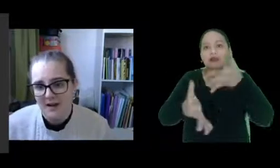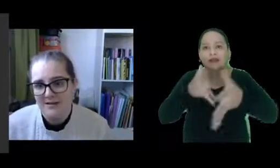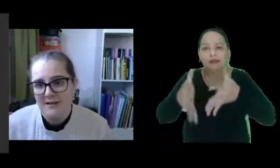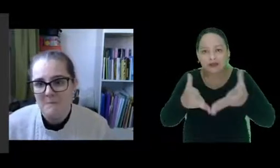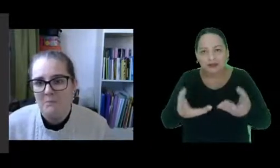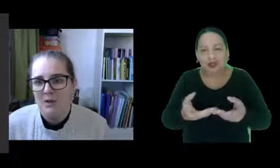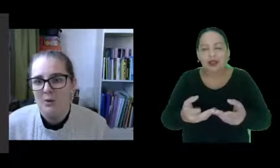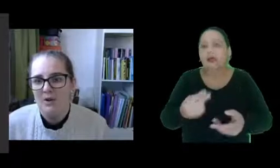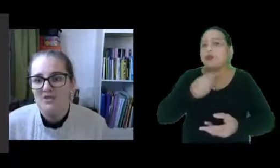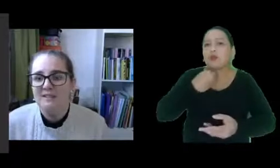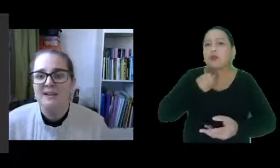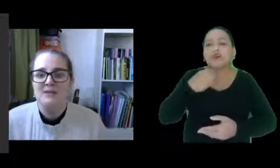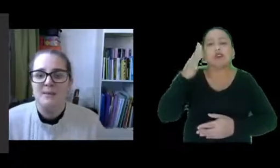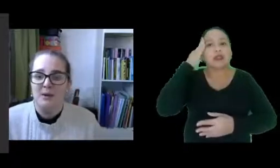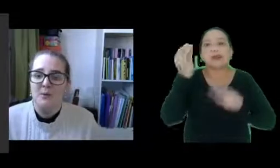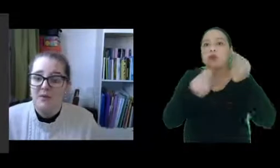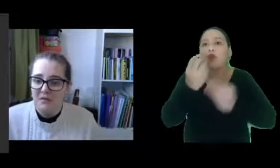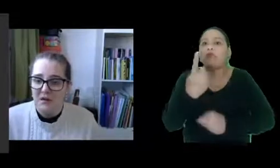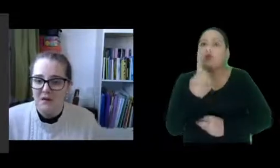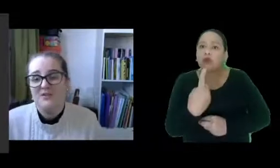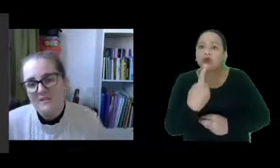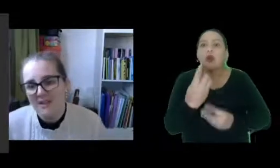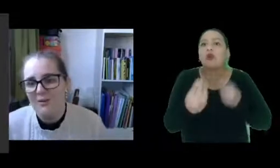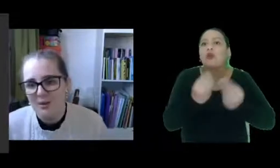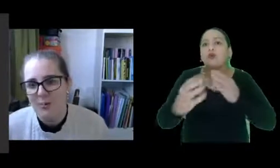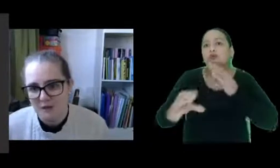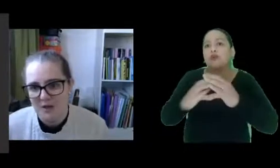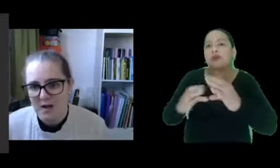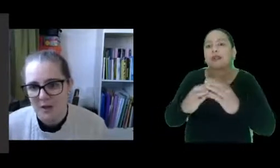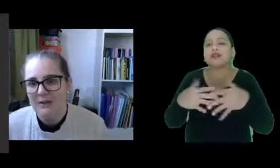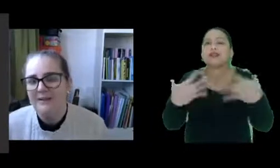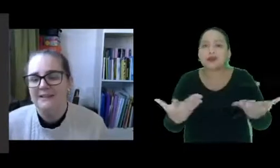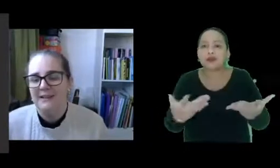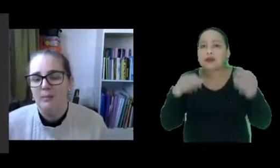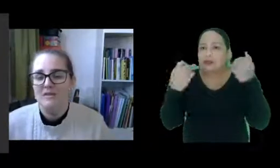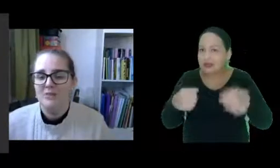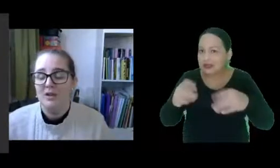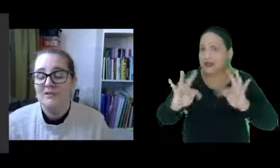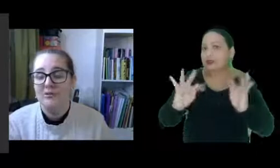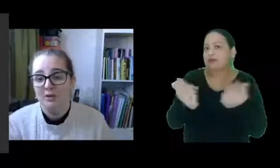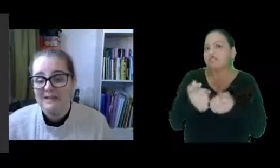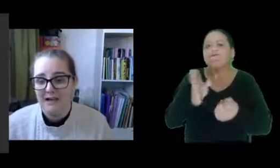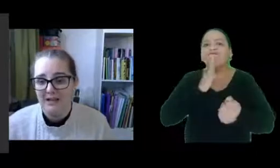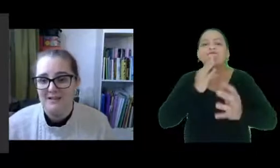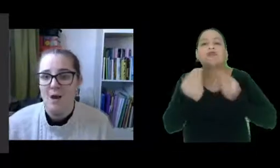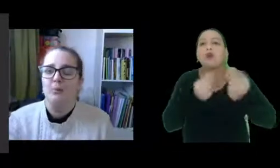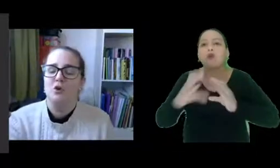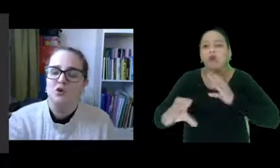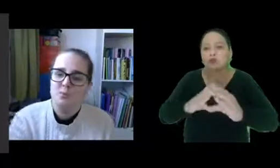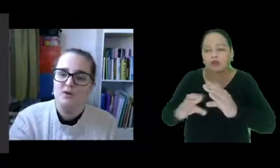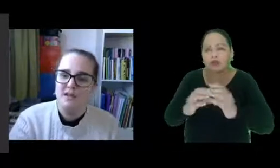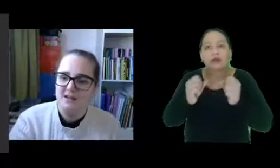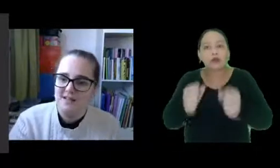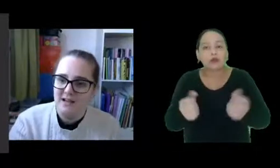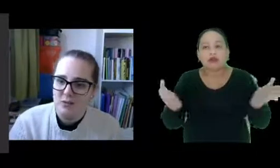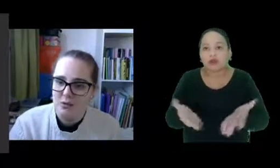language. So there is no use to know a form and say that I am a professional, but I need to know all of them. Because